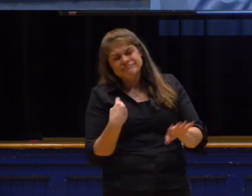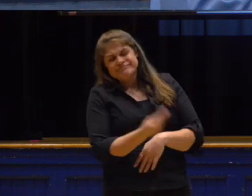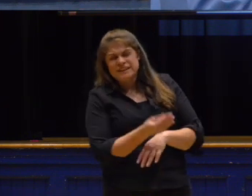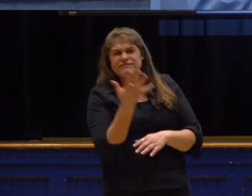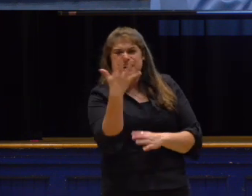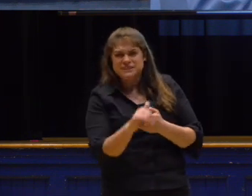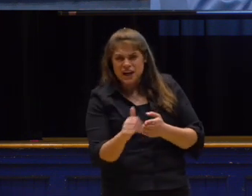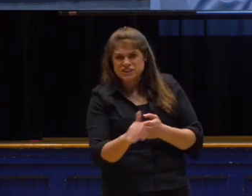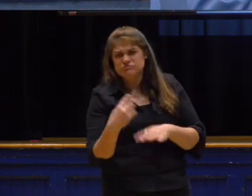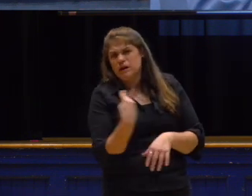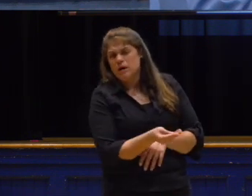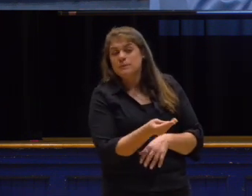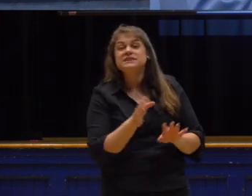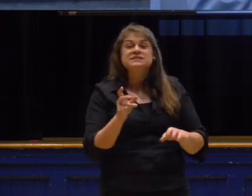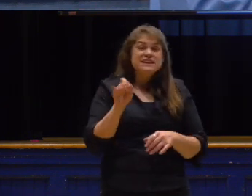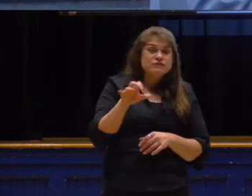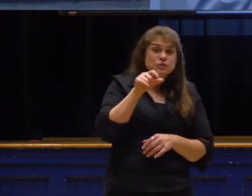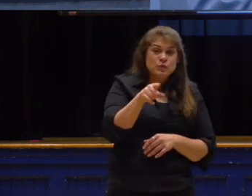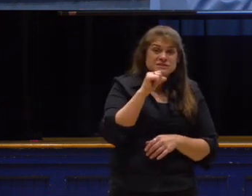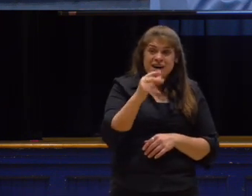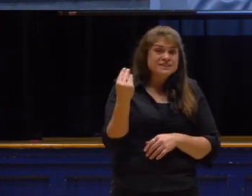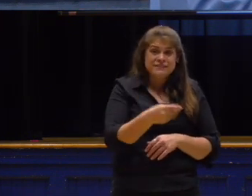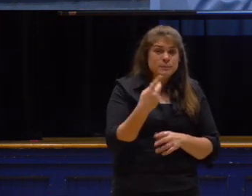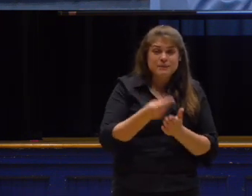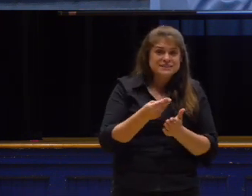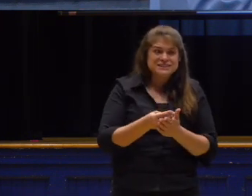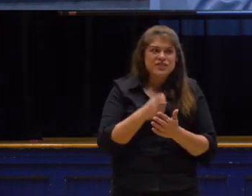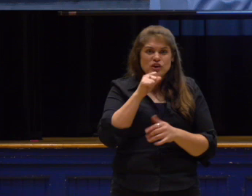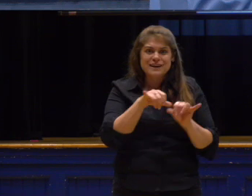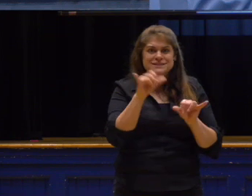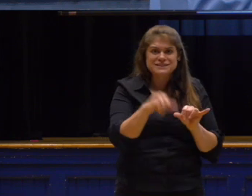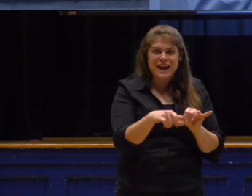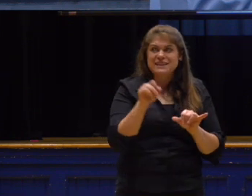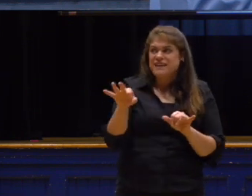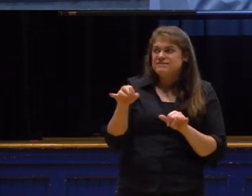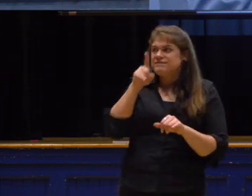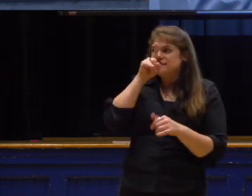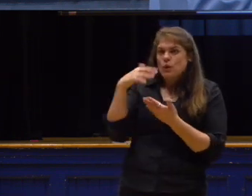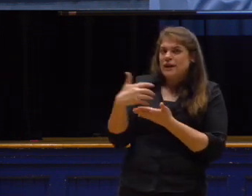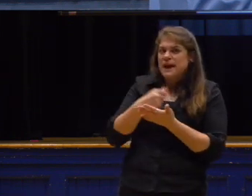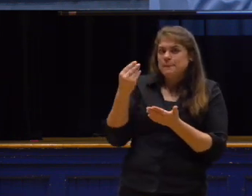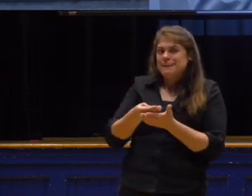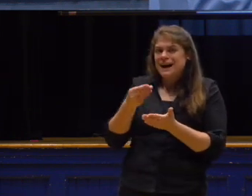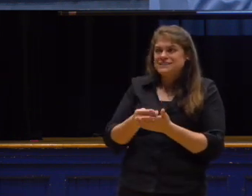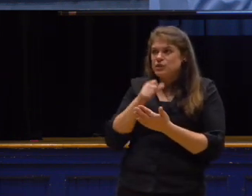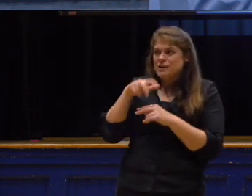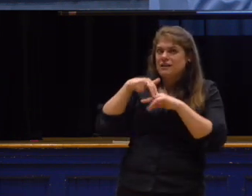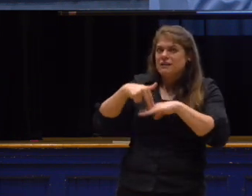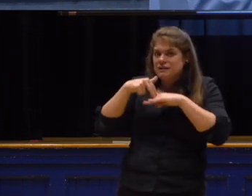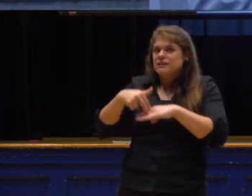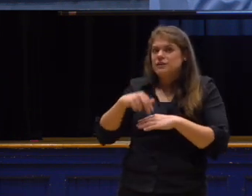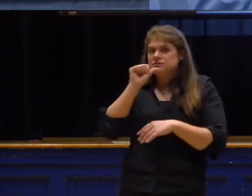person, here's $5. If you're not giving them any money, they're not going to be there. Because if they don't collect any money, they're not going to be